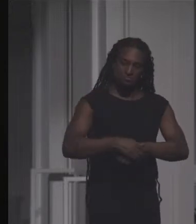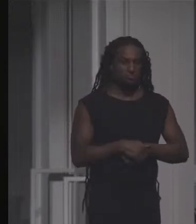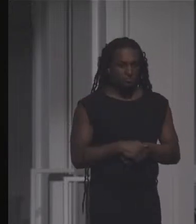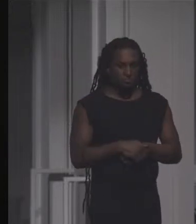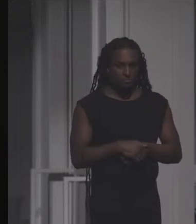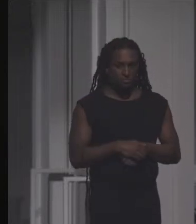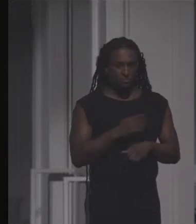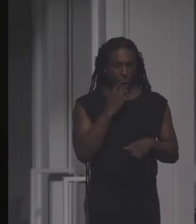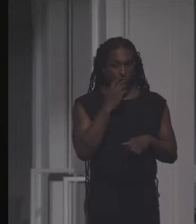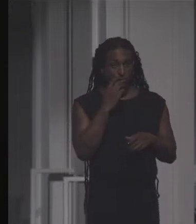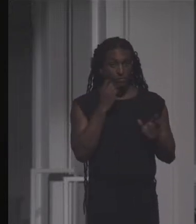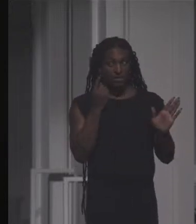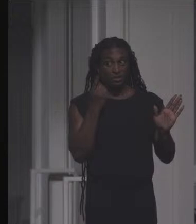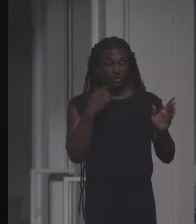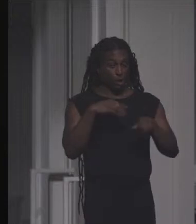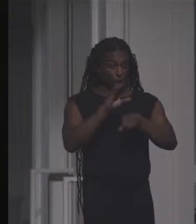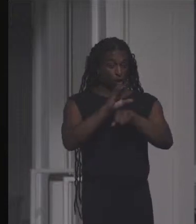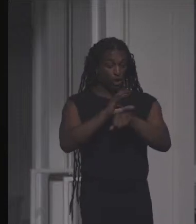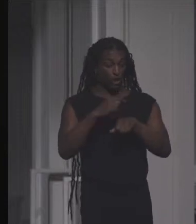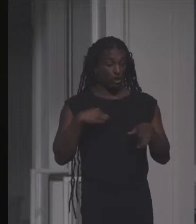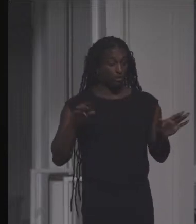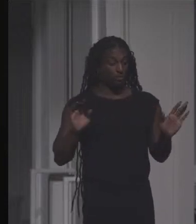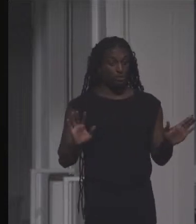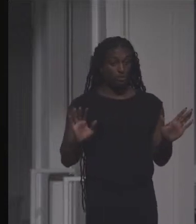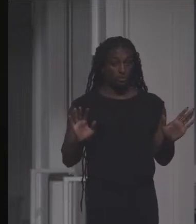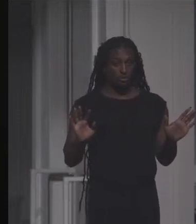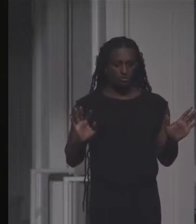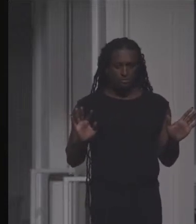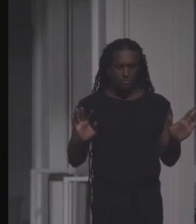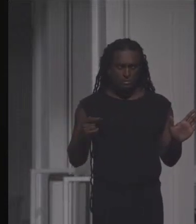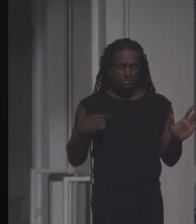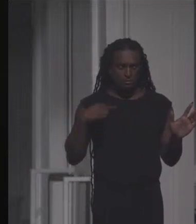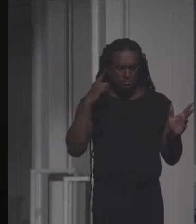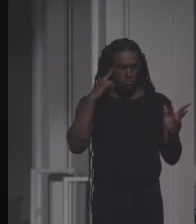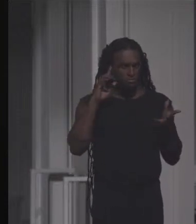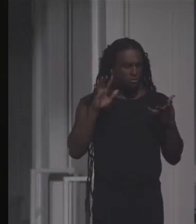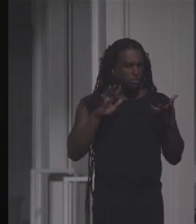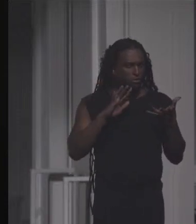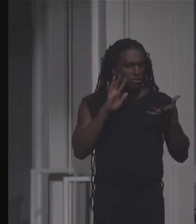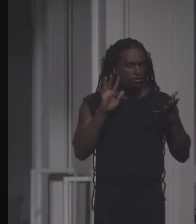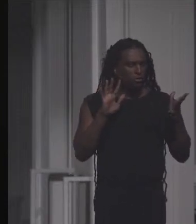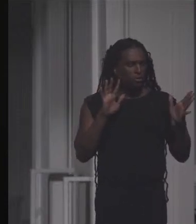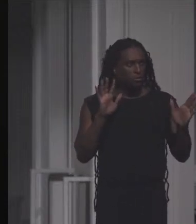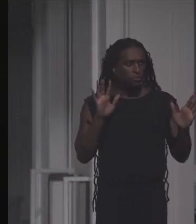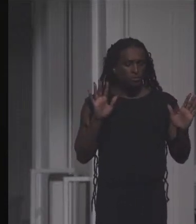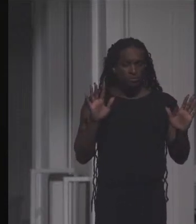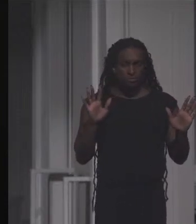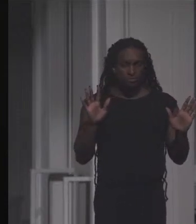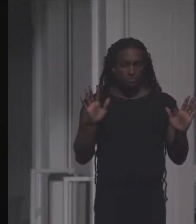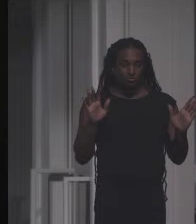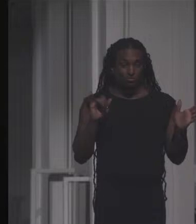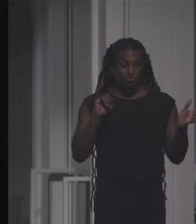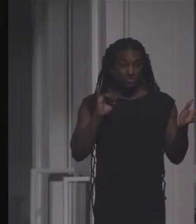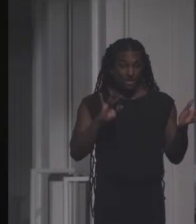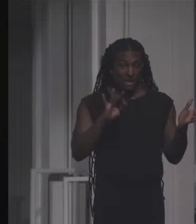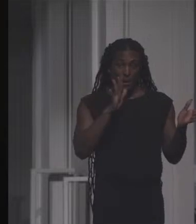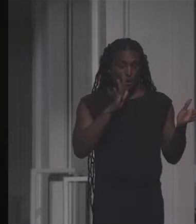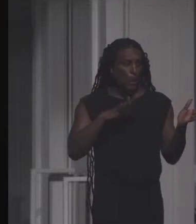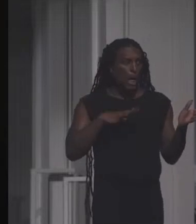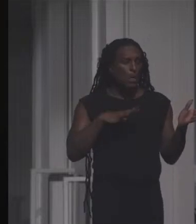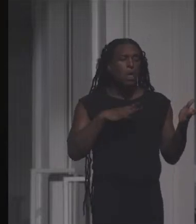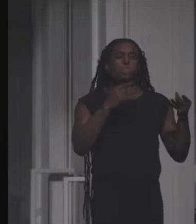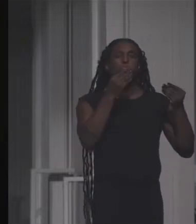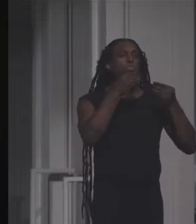was at the Abbey, and I was confused. Because if women didn't